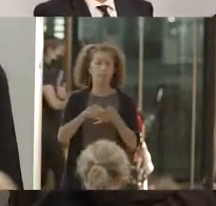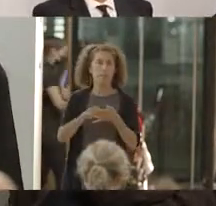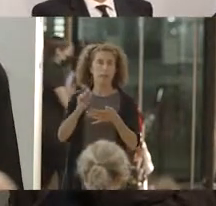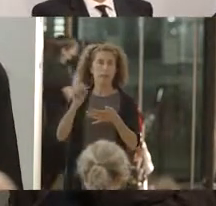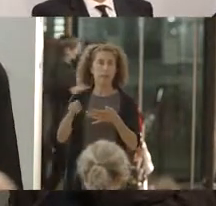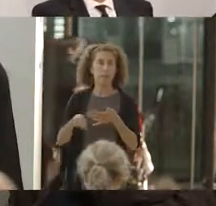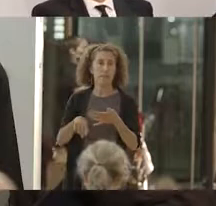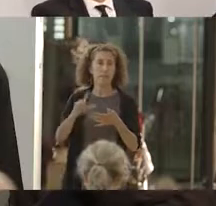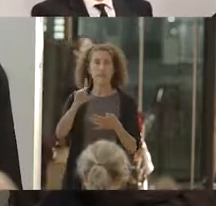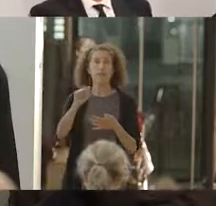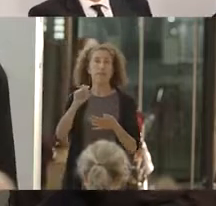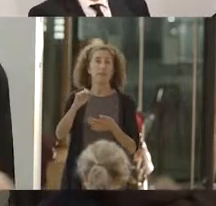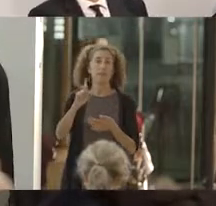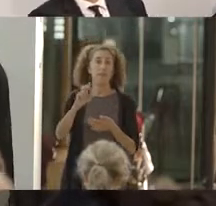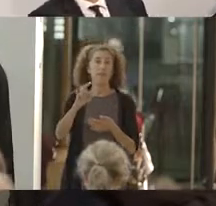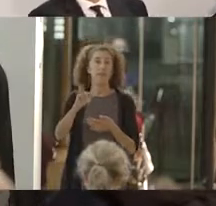smell bad?